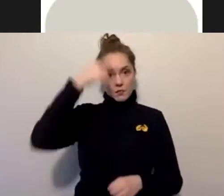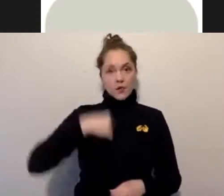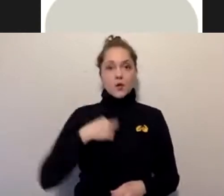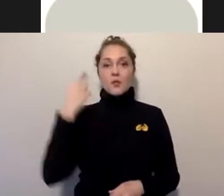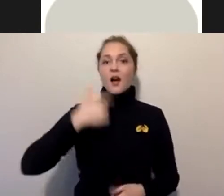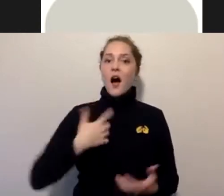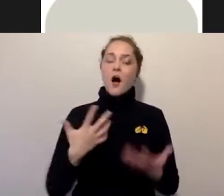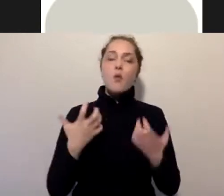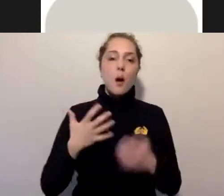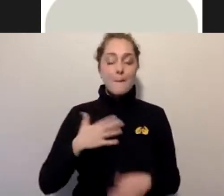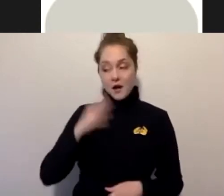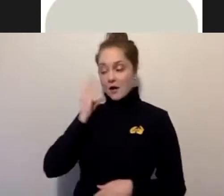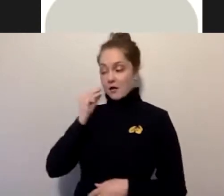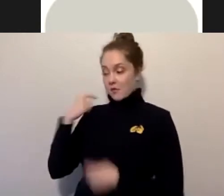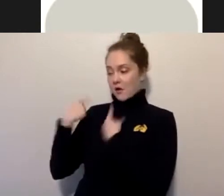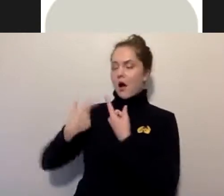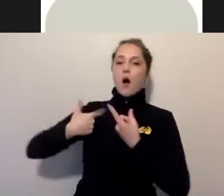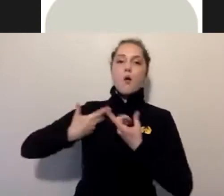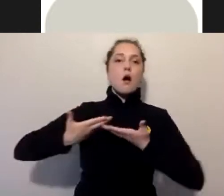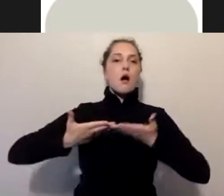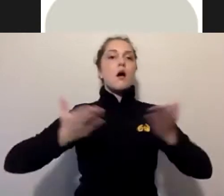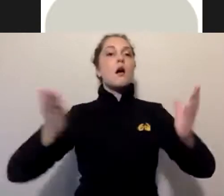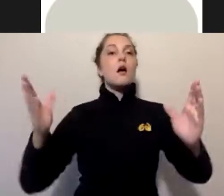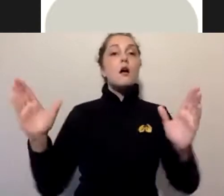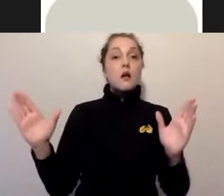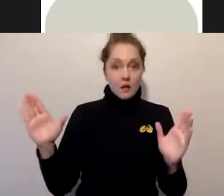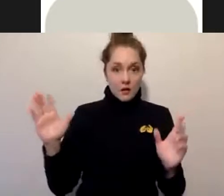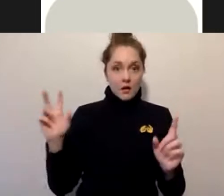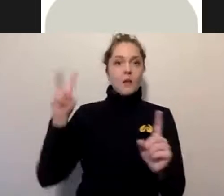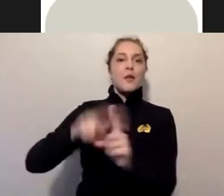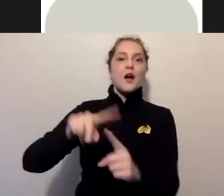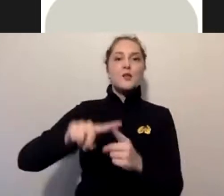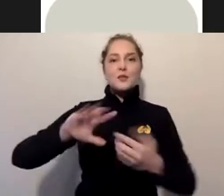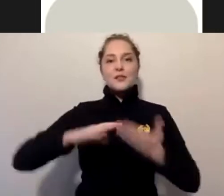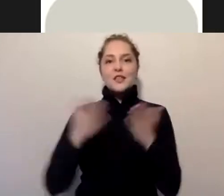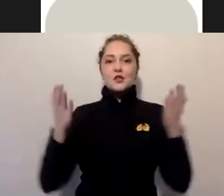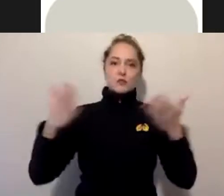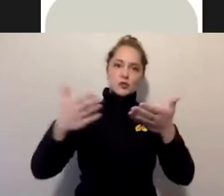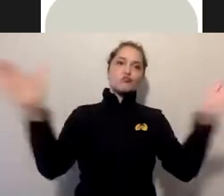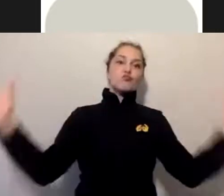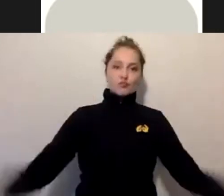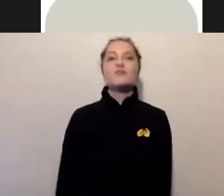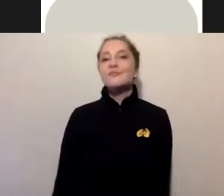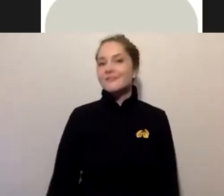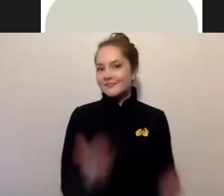want to take that experience and broaden it to city services at large. Thank you.